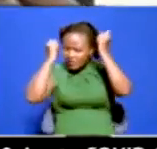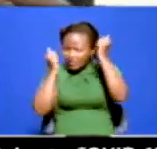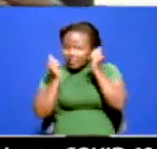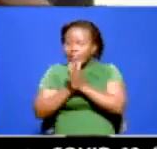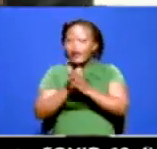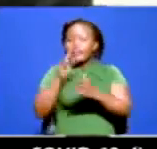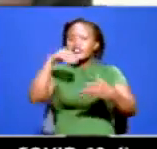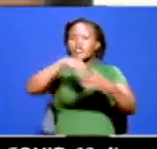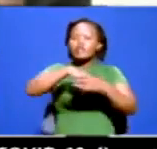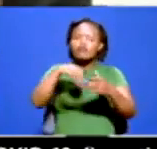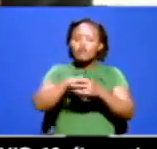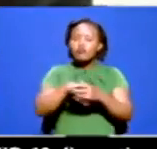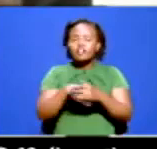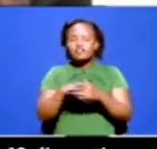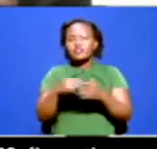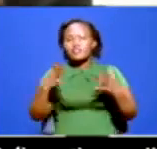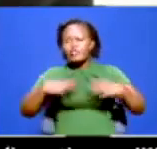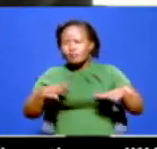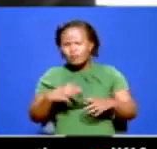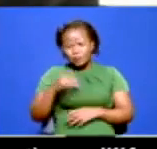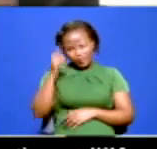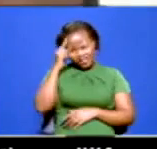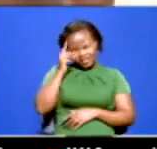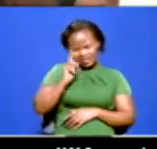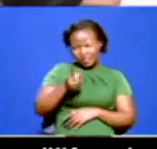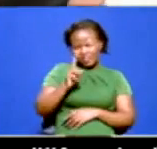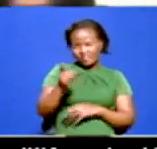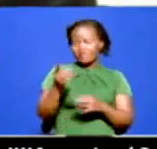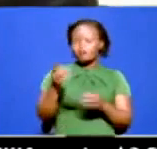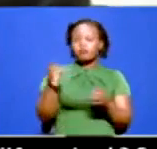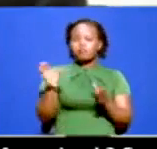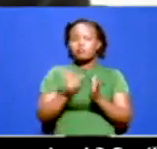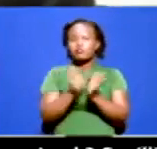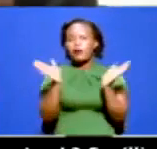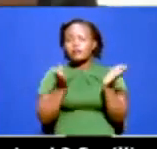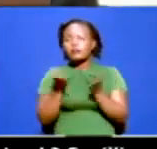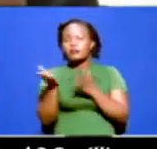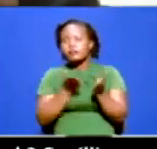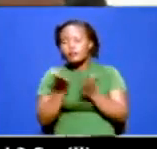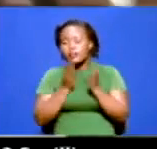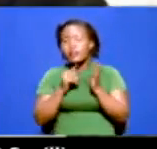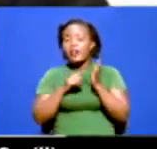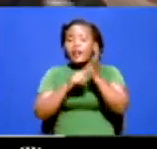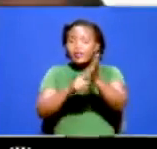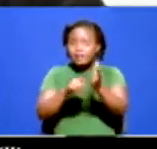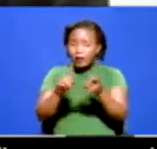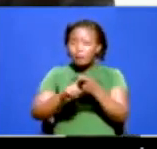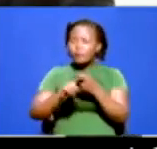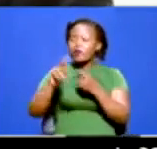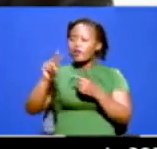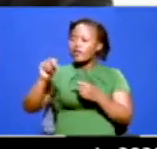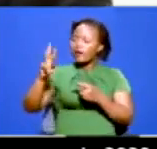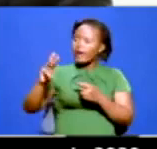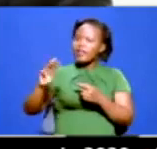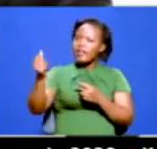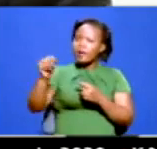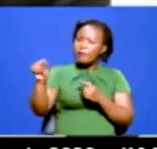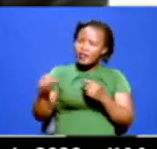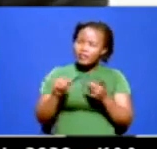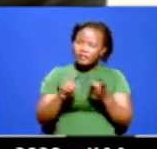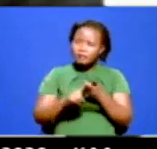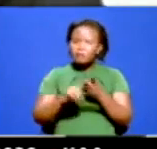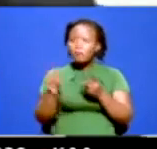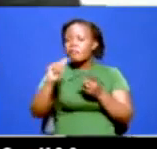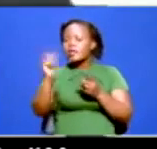military in what people call civilian duties. You're talking about the Nairobi Metropolitan Services. Right. You're talking about the Kenya Meat